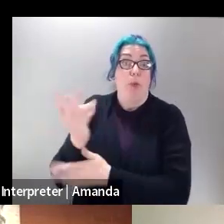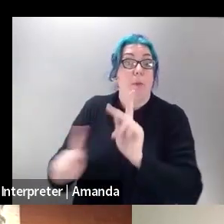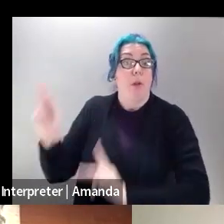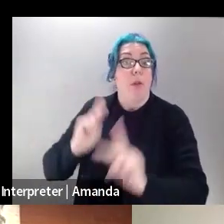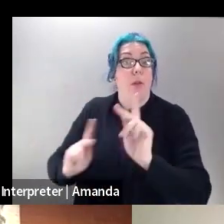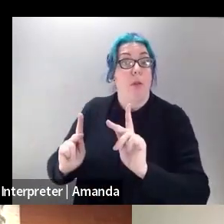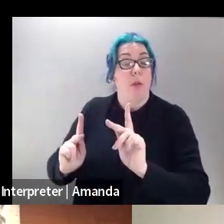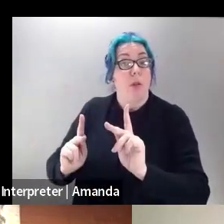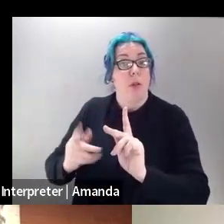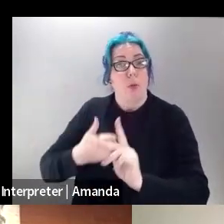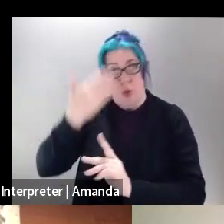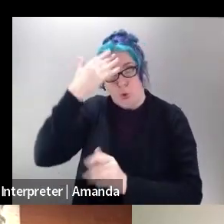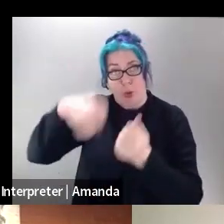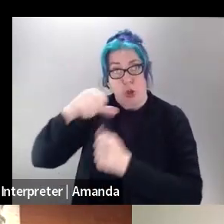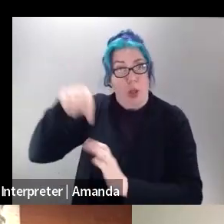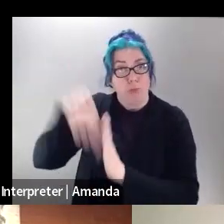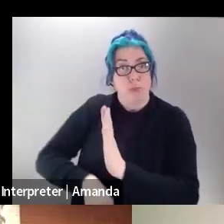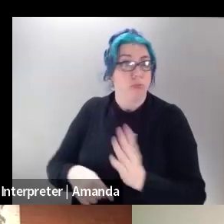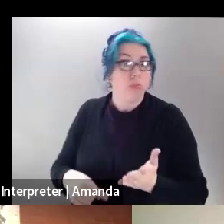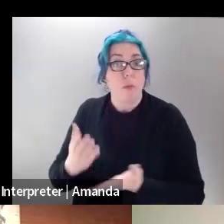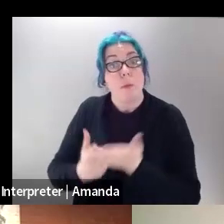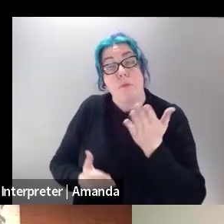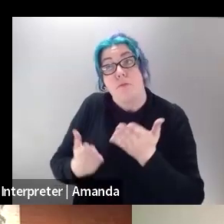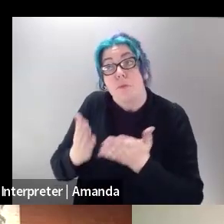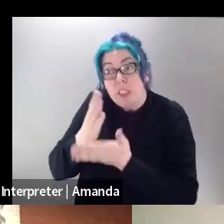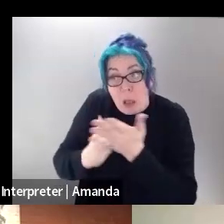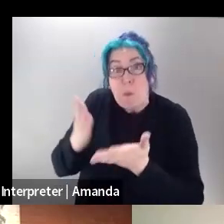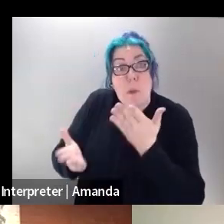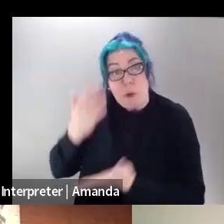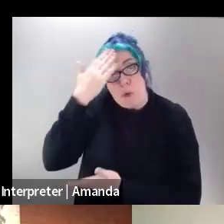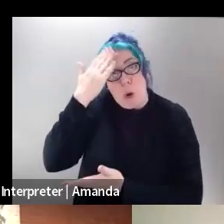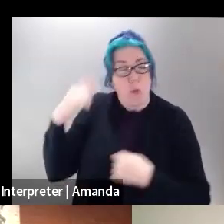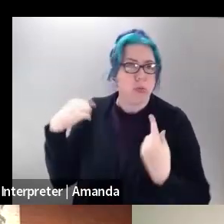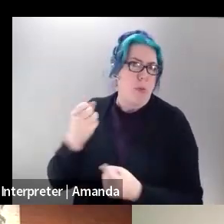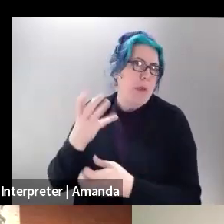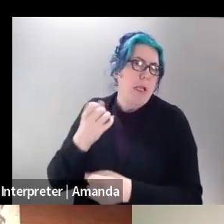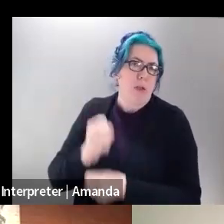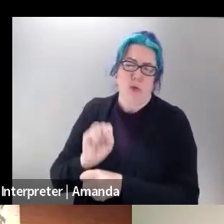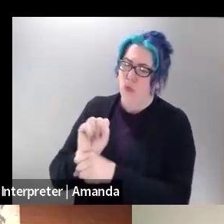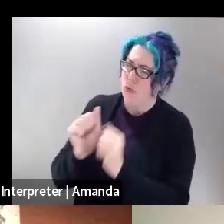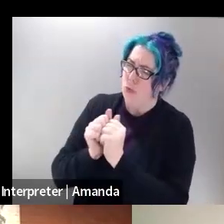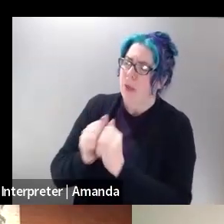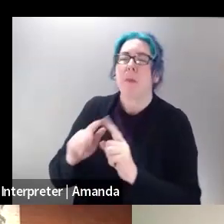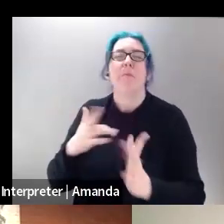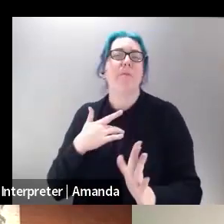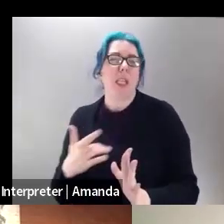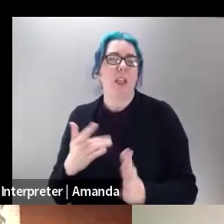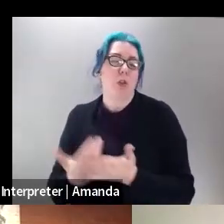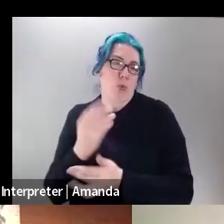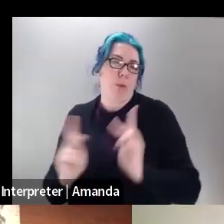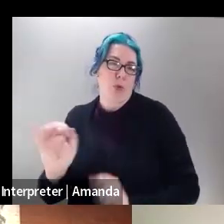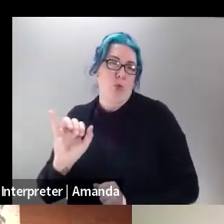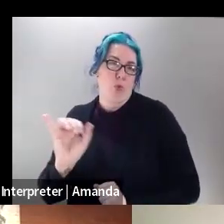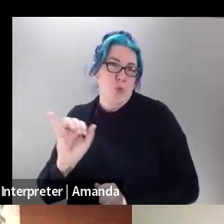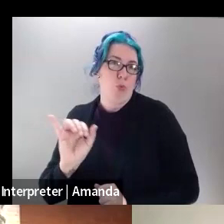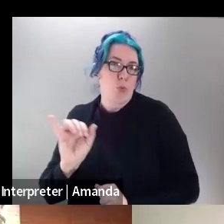be people who are familiar to us in our ensemble with whom we've worked for years, but almost always in our